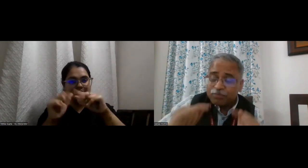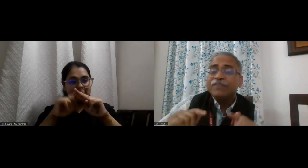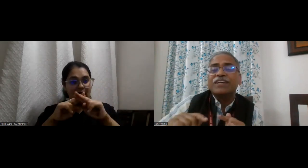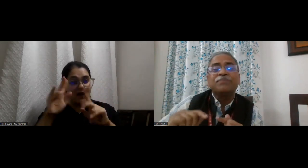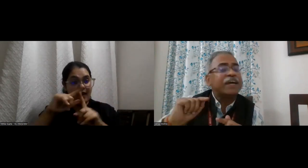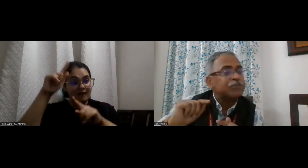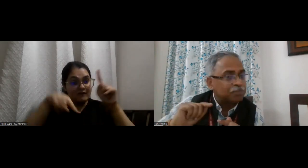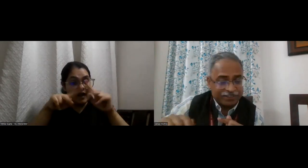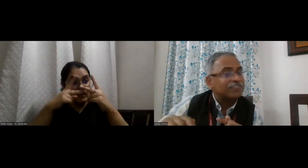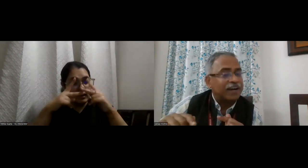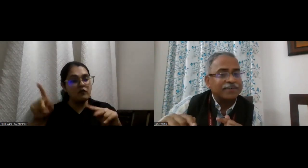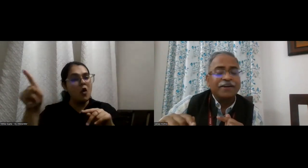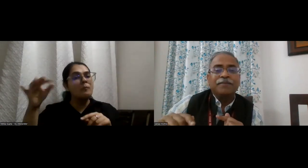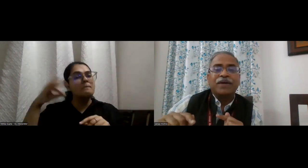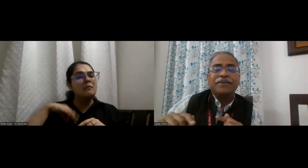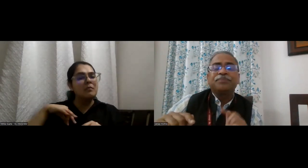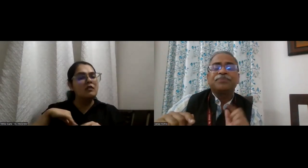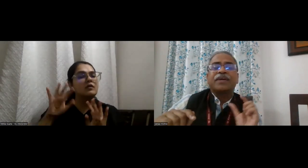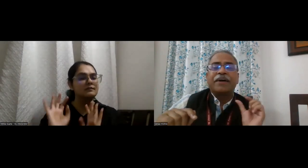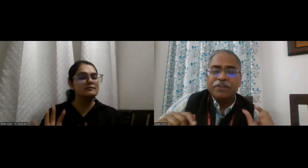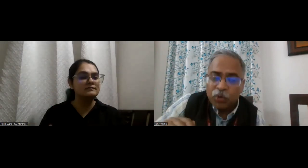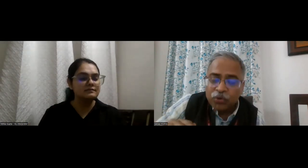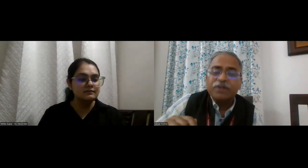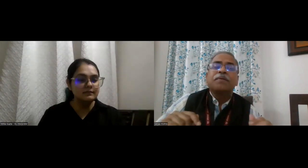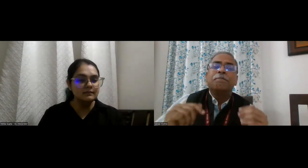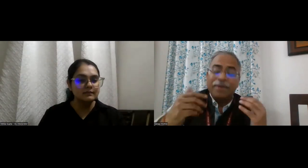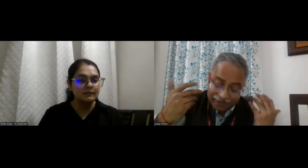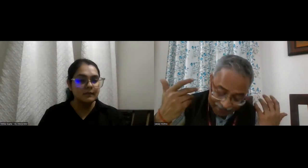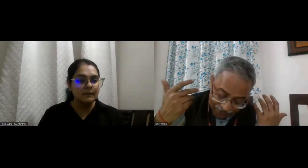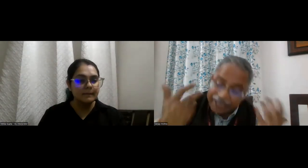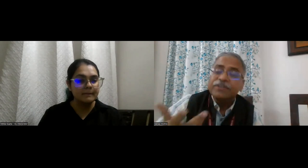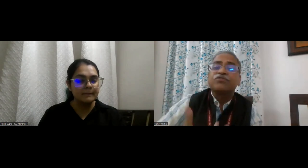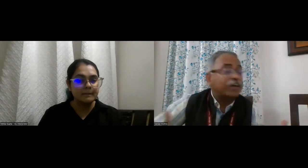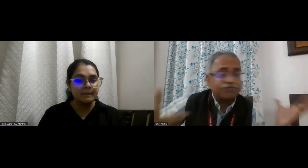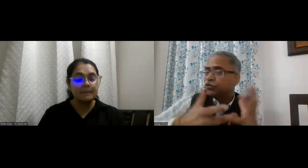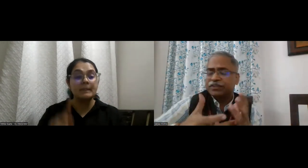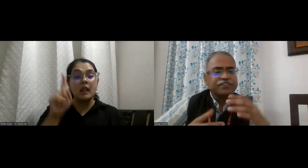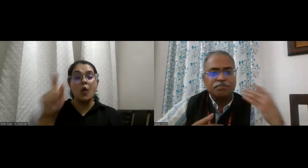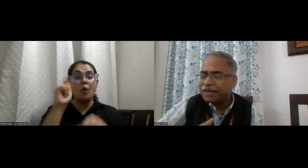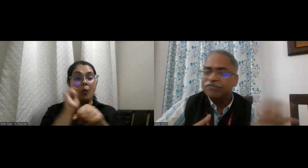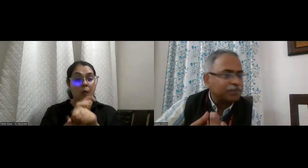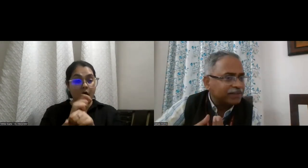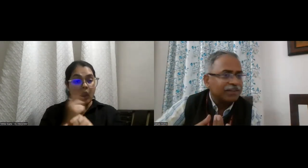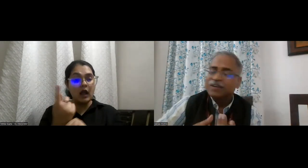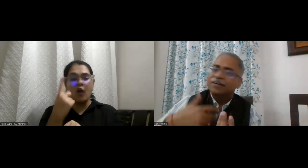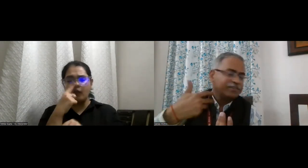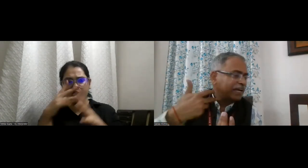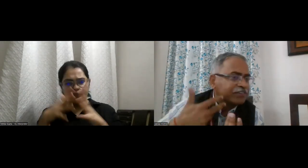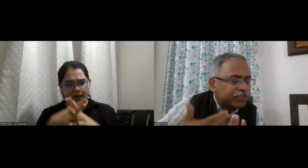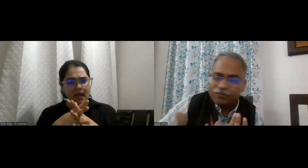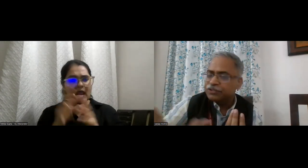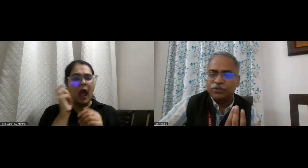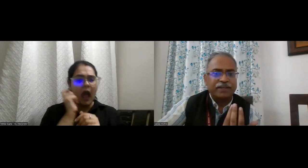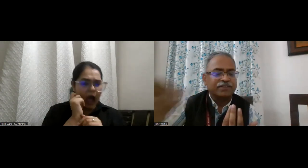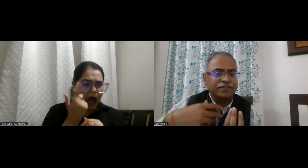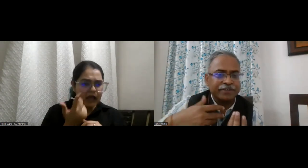the last point which I'm trying to press is that having more diverse workforce, whether it is men, women,